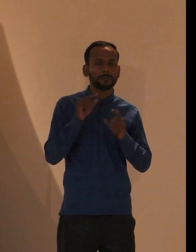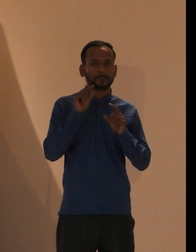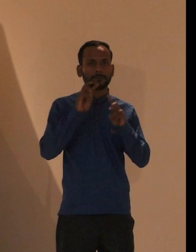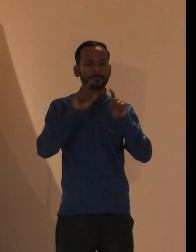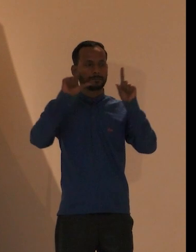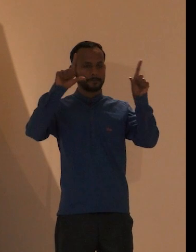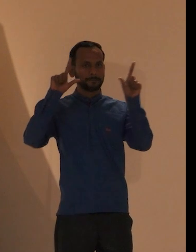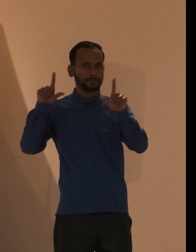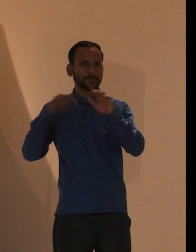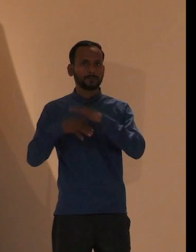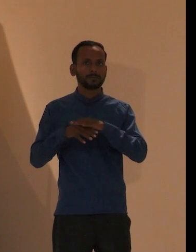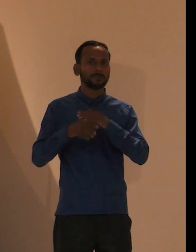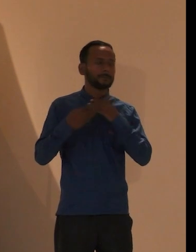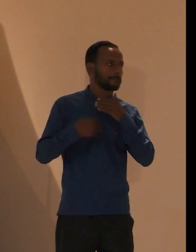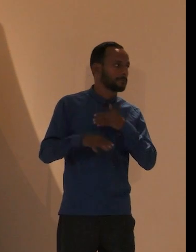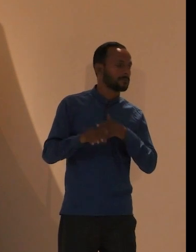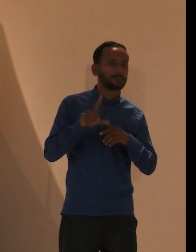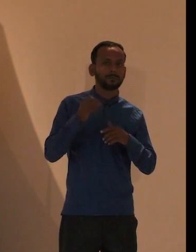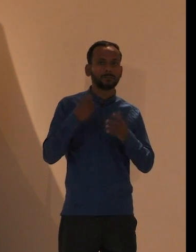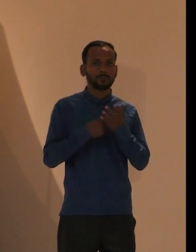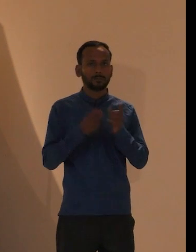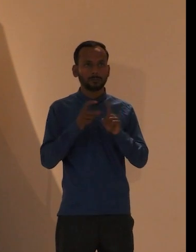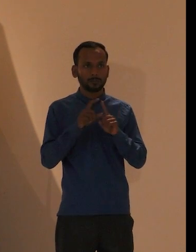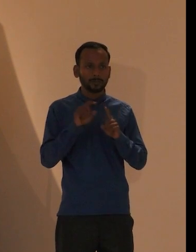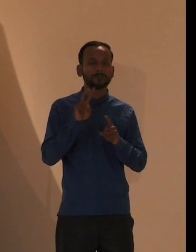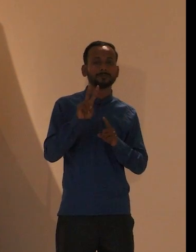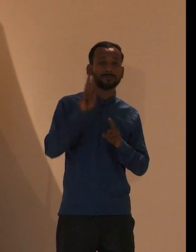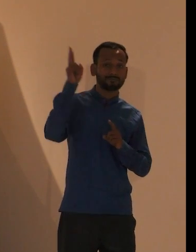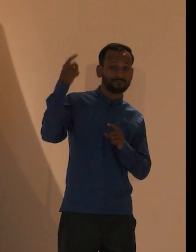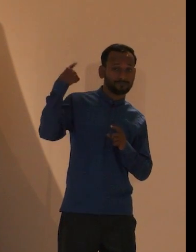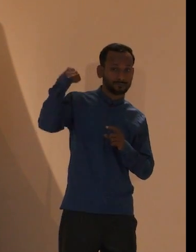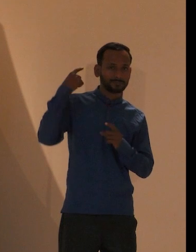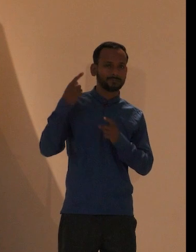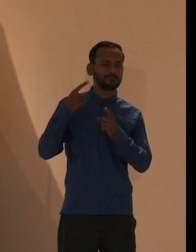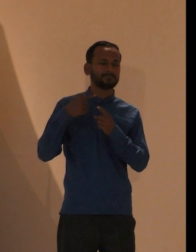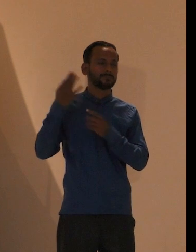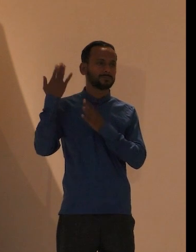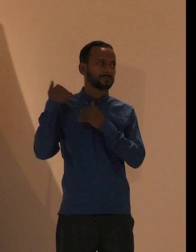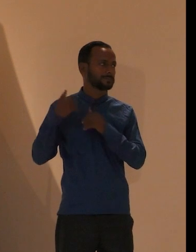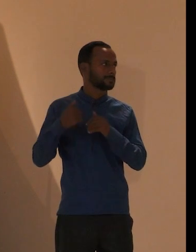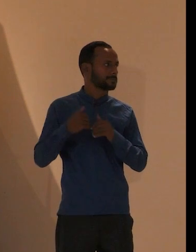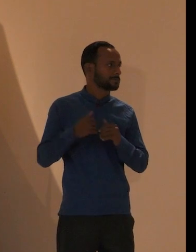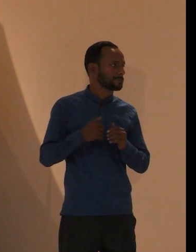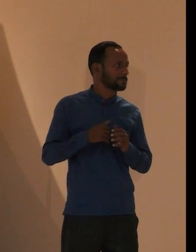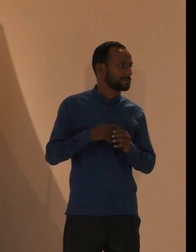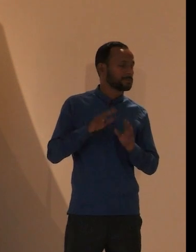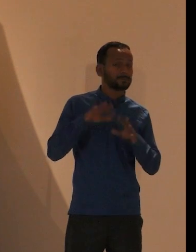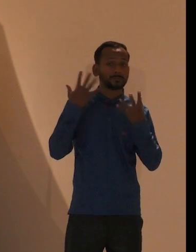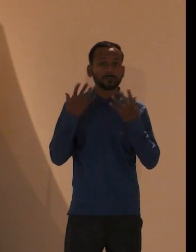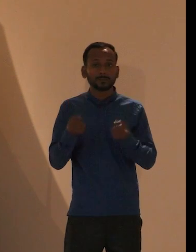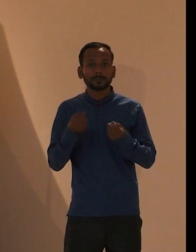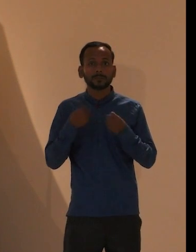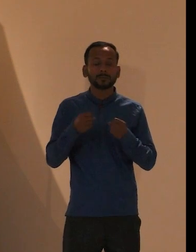was conceived by Lord Curzon, as you know, the Viceroy of India at that point of time, and he wanted the memorial